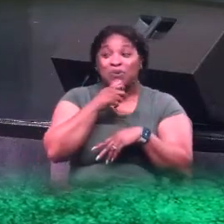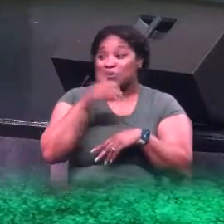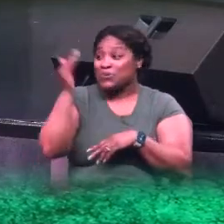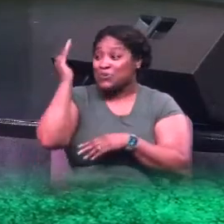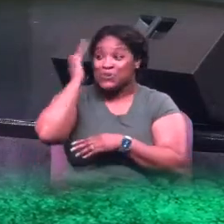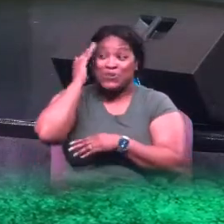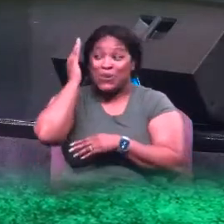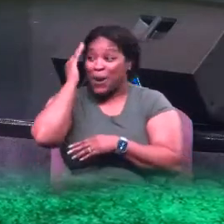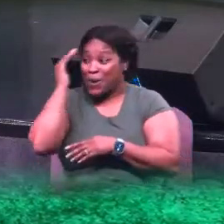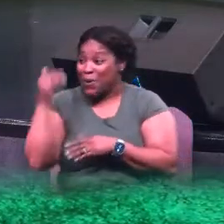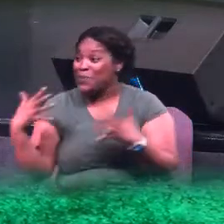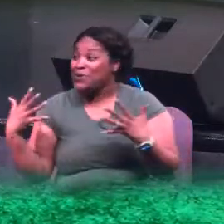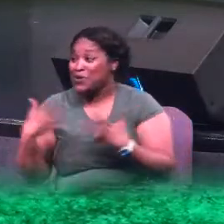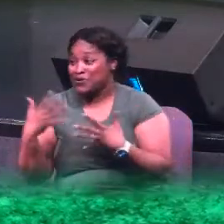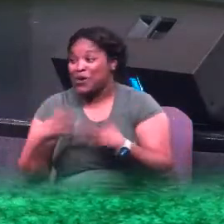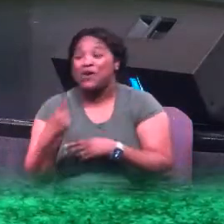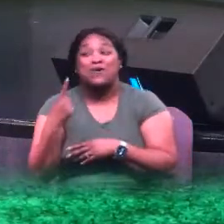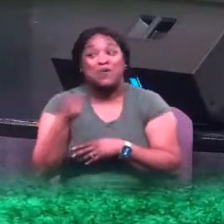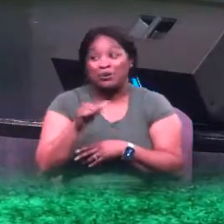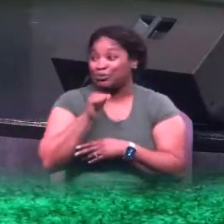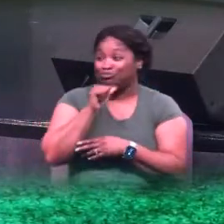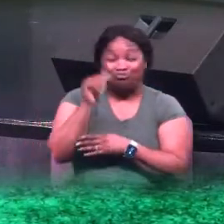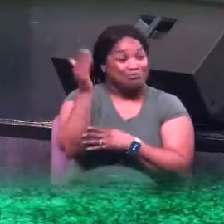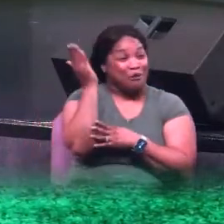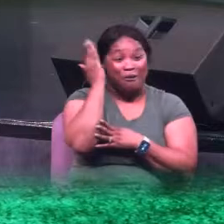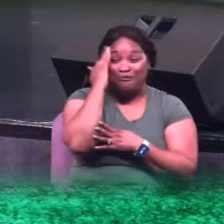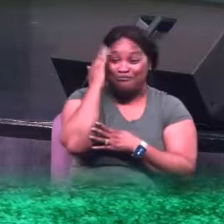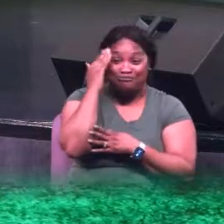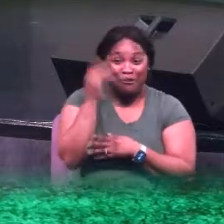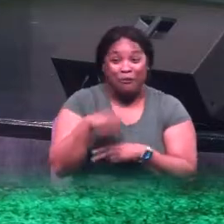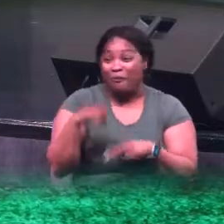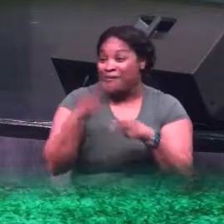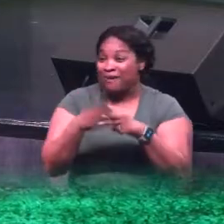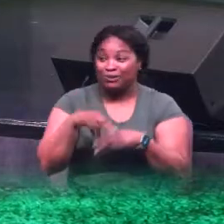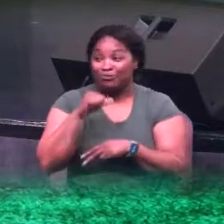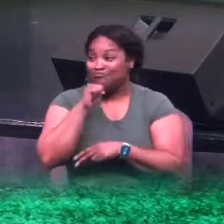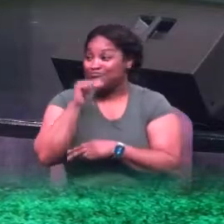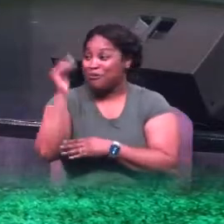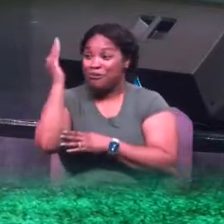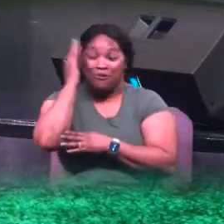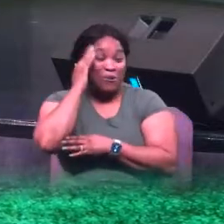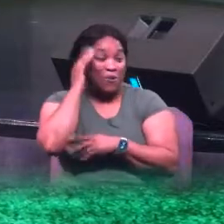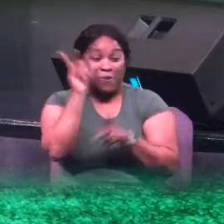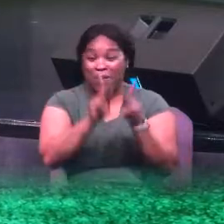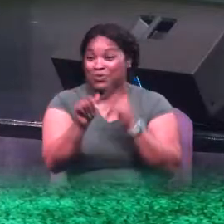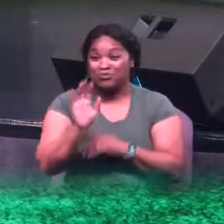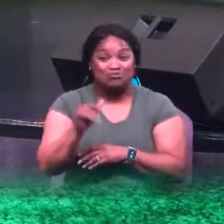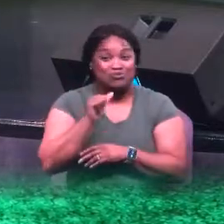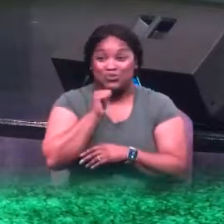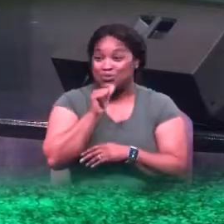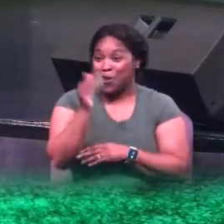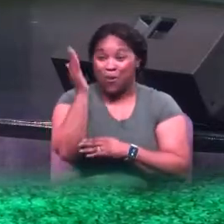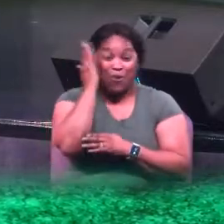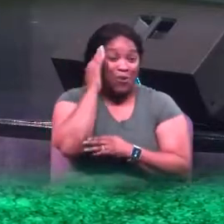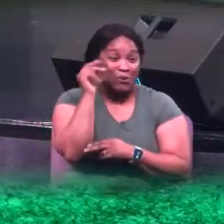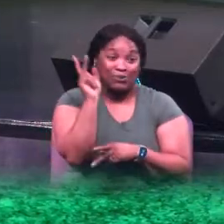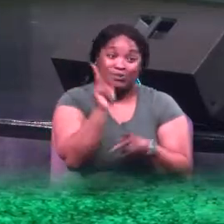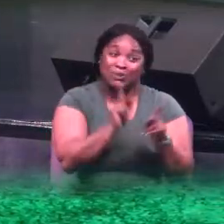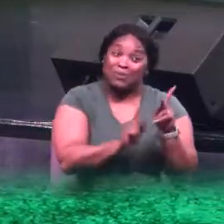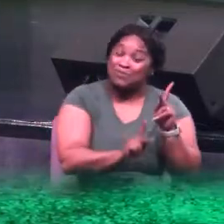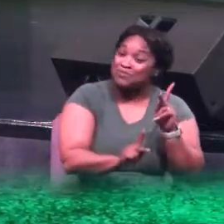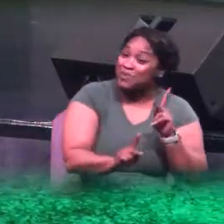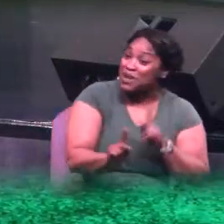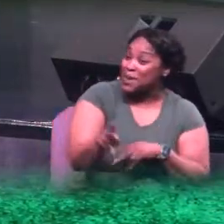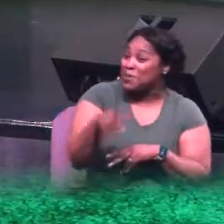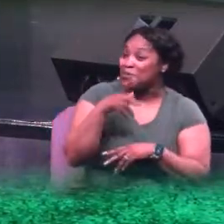who you know. Be afraid of the ones you don't know, whose names you don't know, whose people you don't know. Y'all, there's some folk